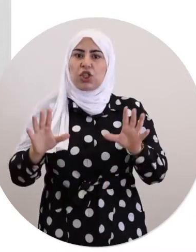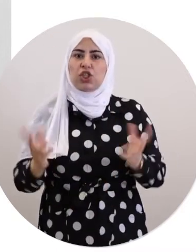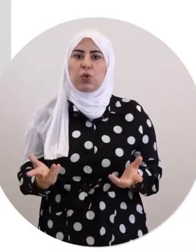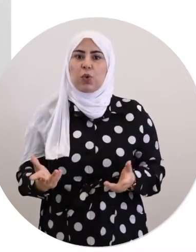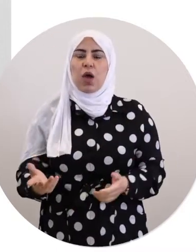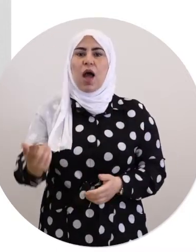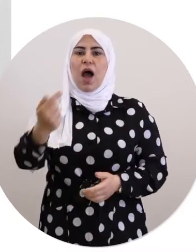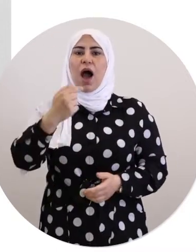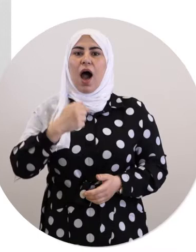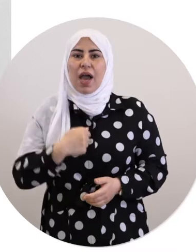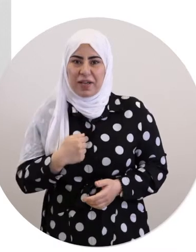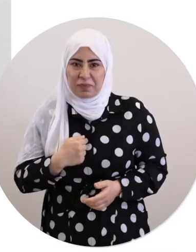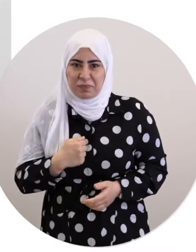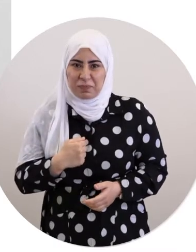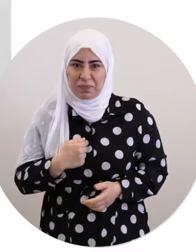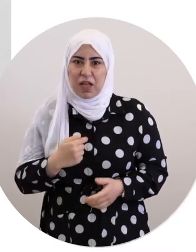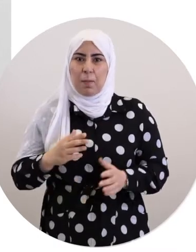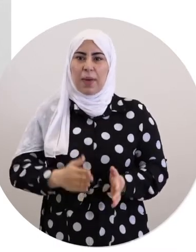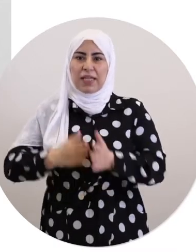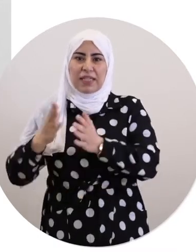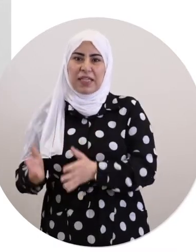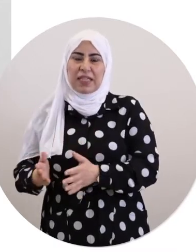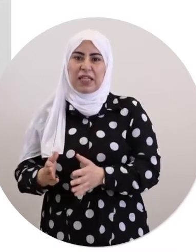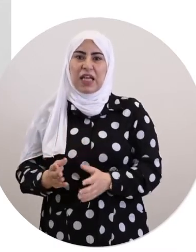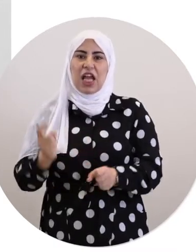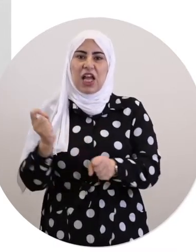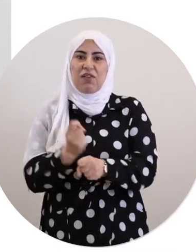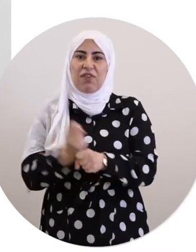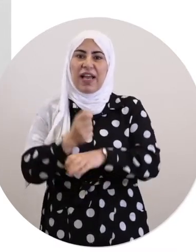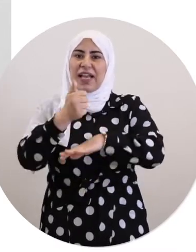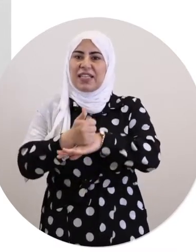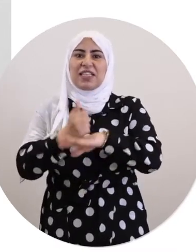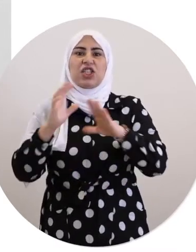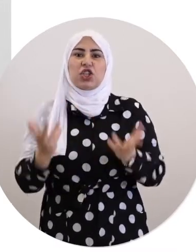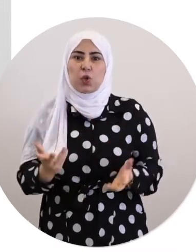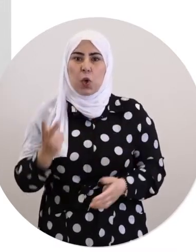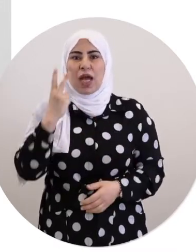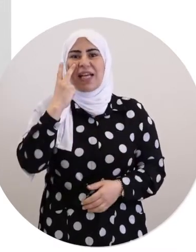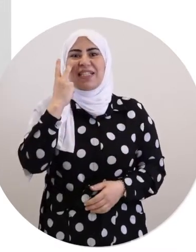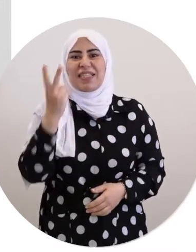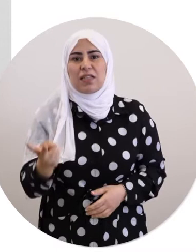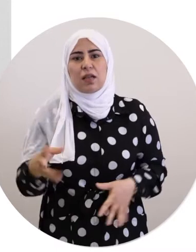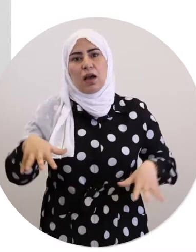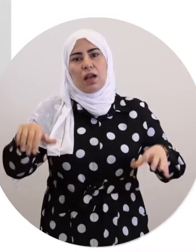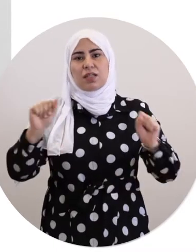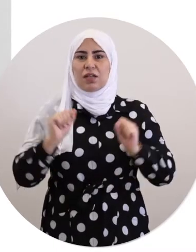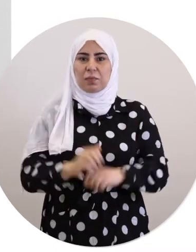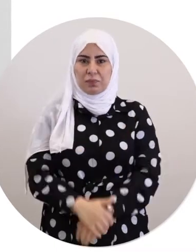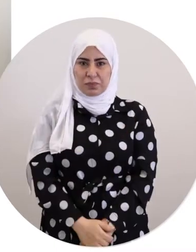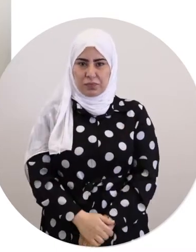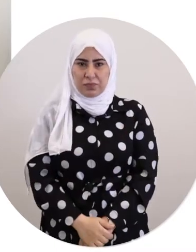add? We add the subject. Never have I. Then we add our main verb, seen such a beautiful